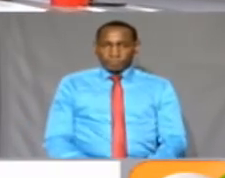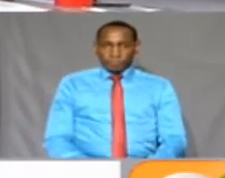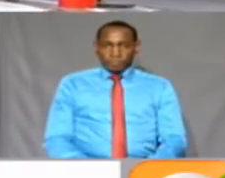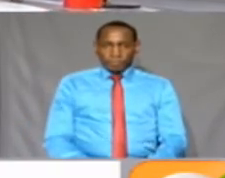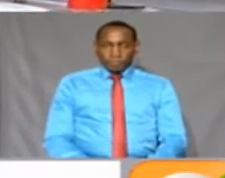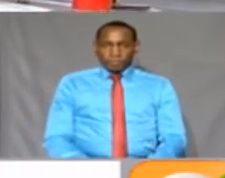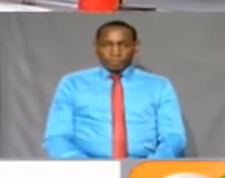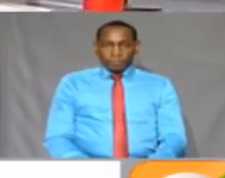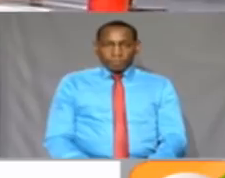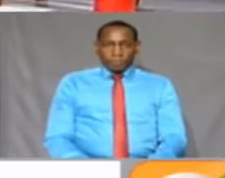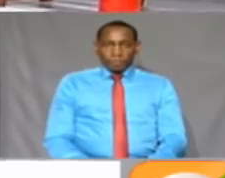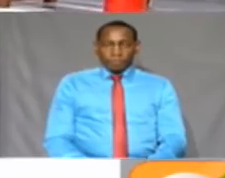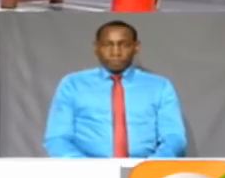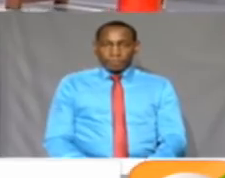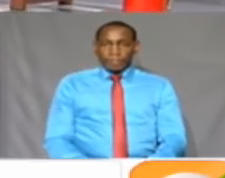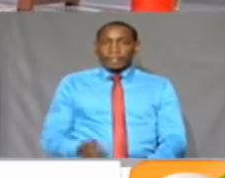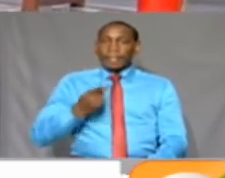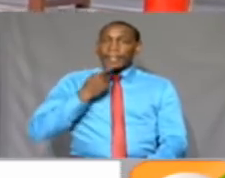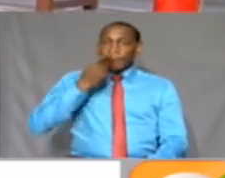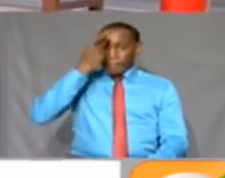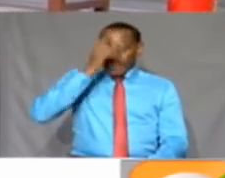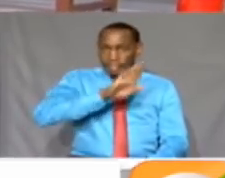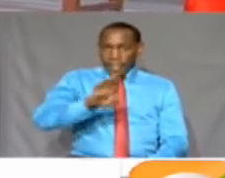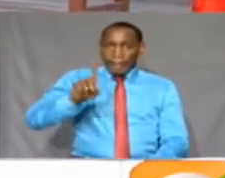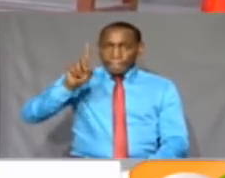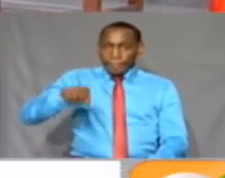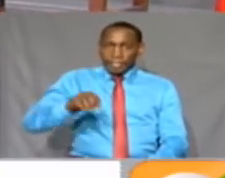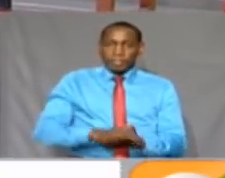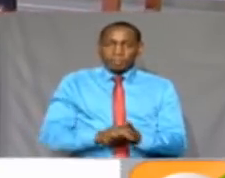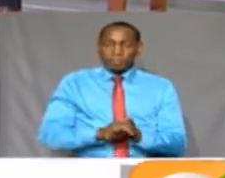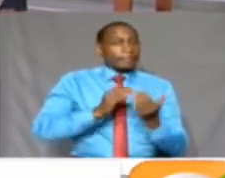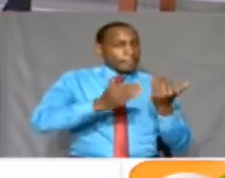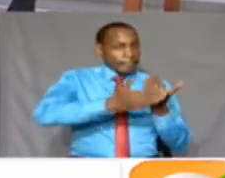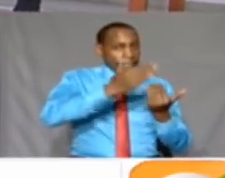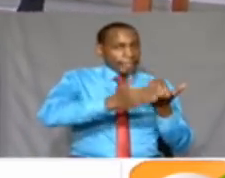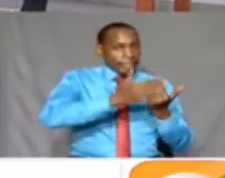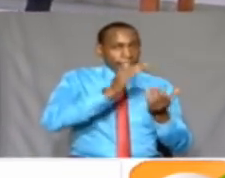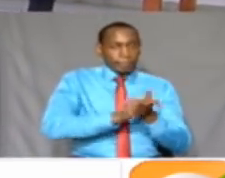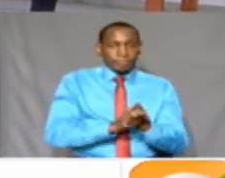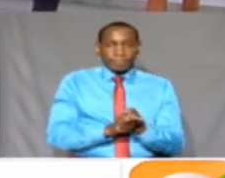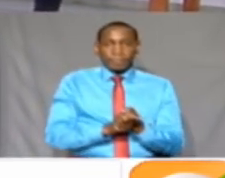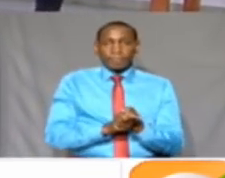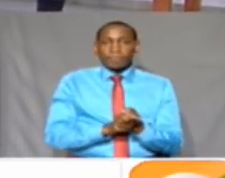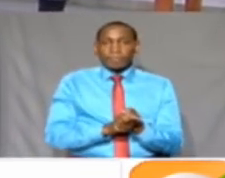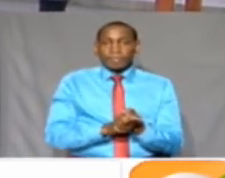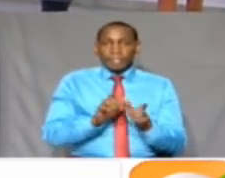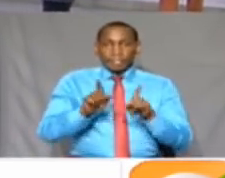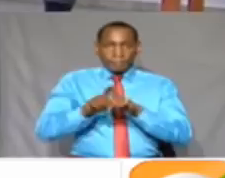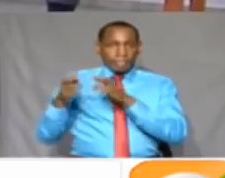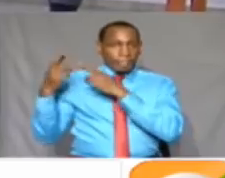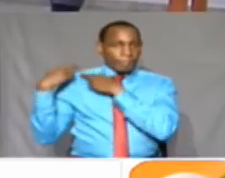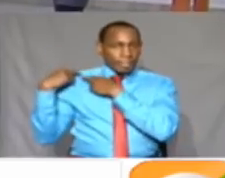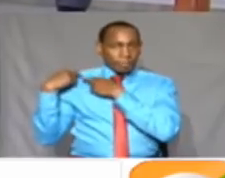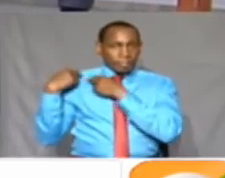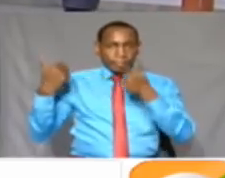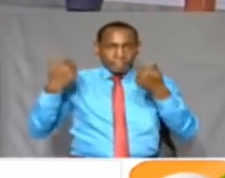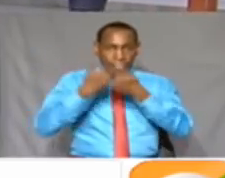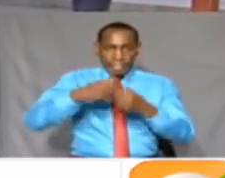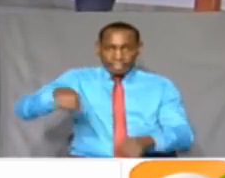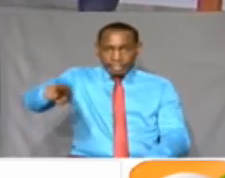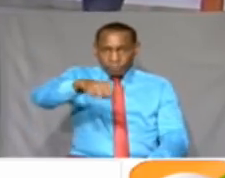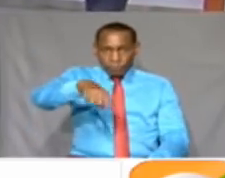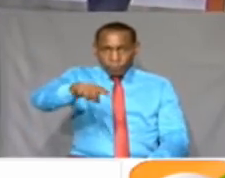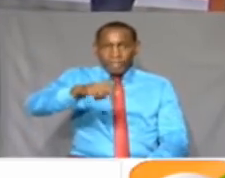It's ridiculous. Good Lord. So parents need to also put their foot down. Yeah. Yeah. So a bit of it is also the challenge is on us as